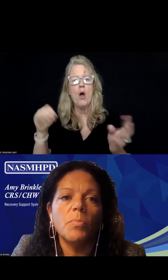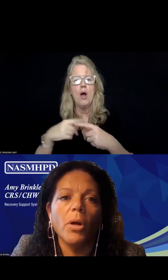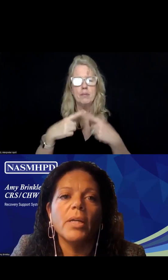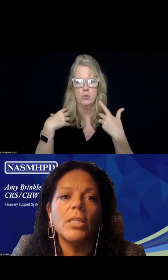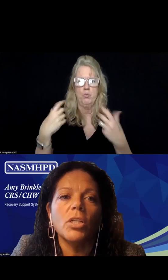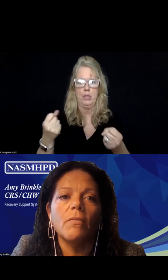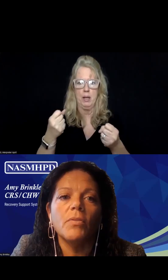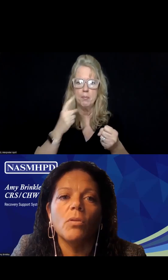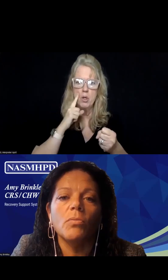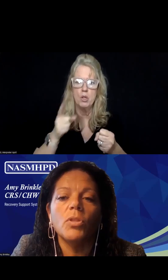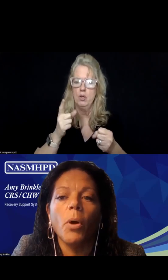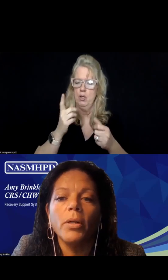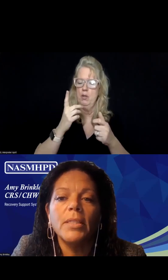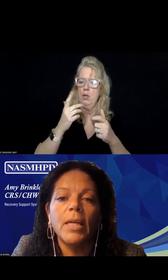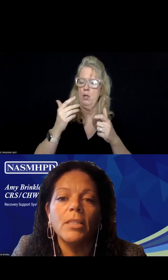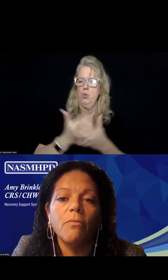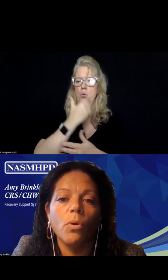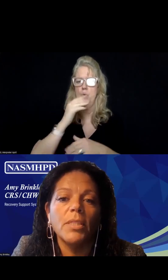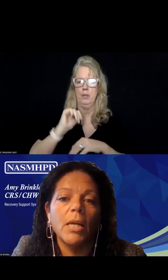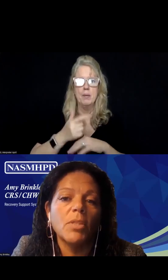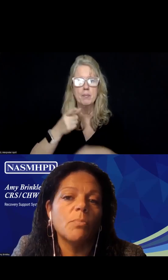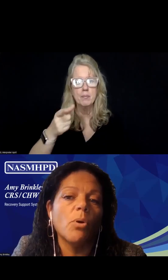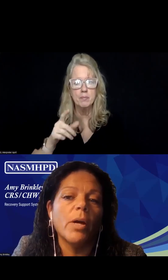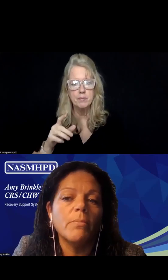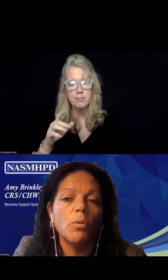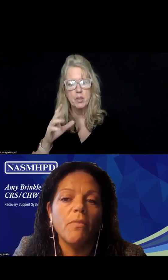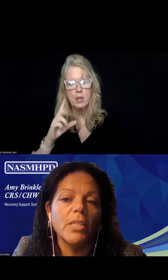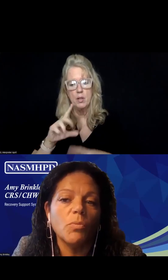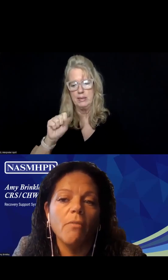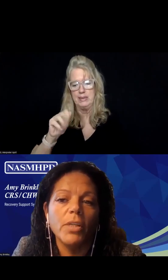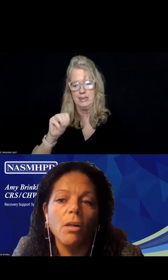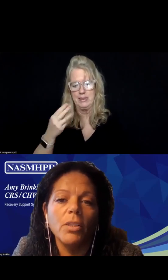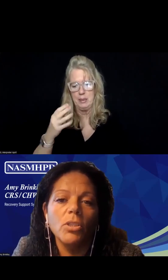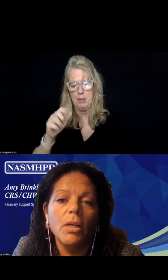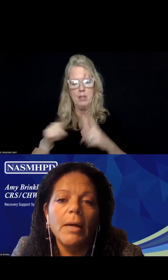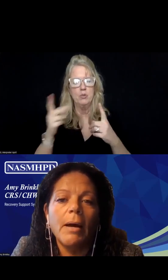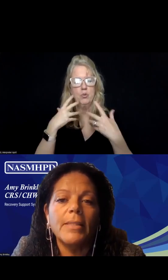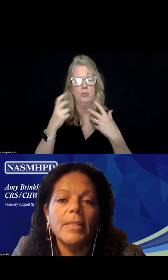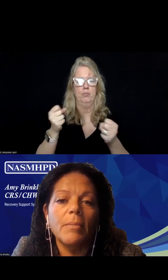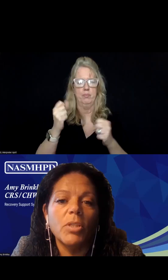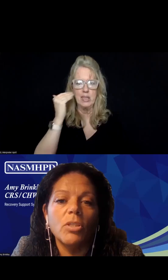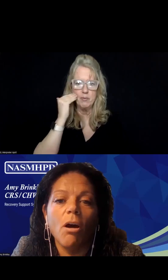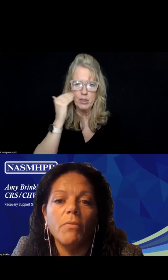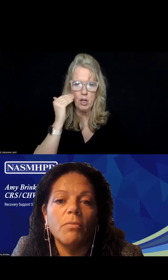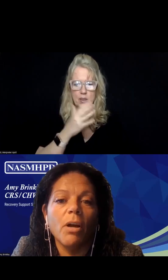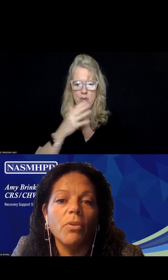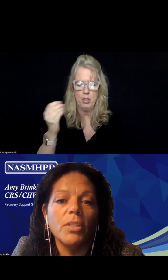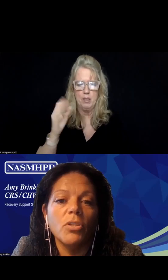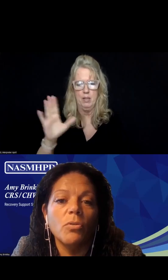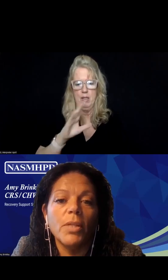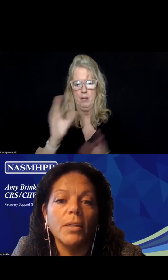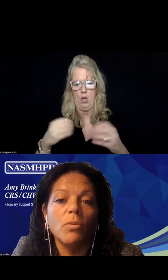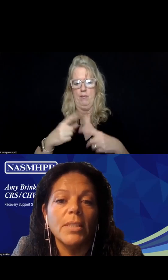up the new SPARK initiative. So SPARK stands for SAMHSA's Programs to Advance Recovery Knowledge. It's SAMHSA's Office